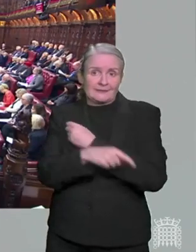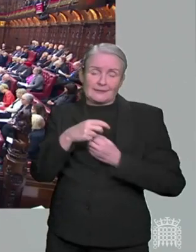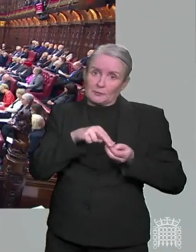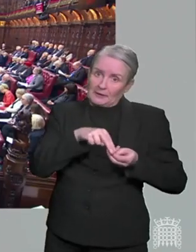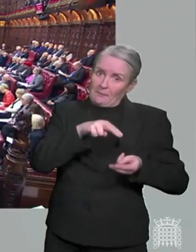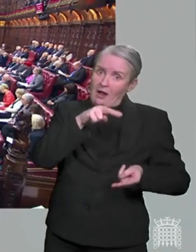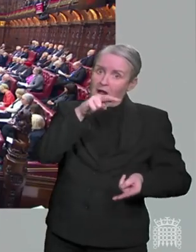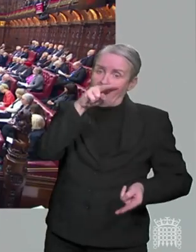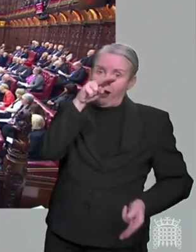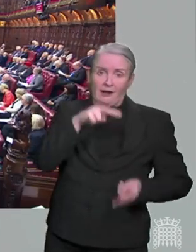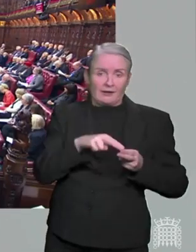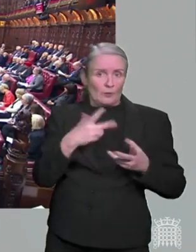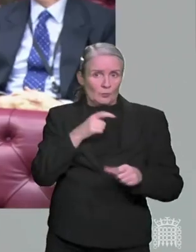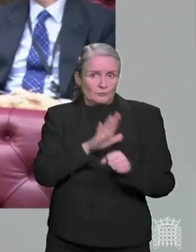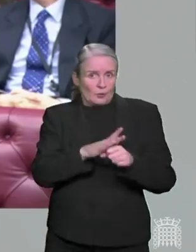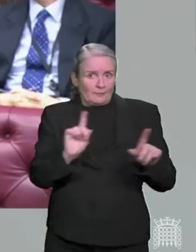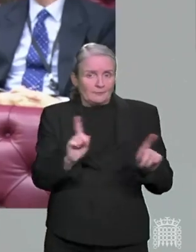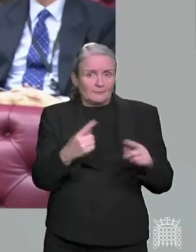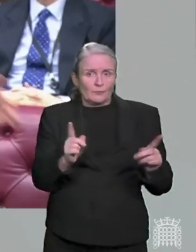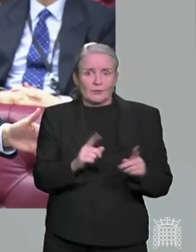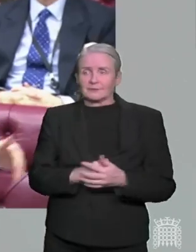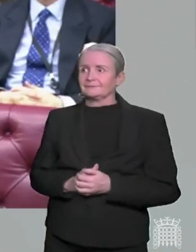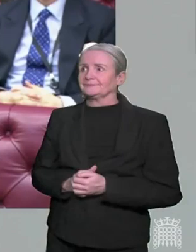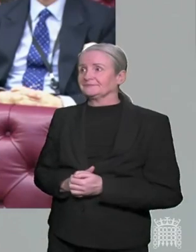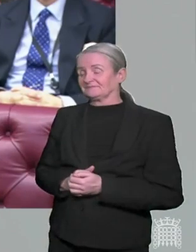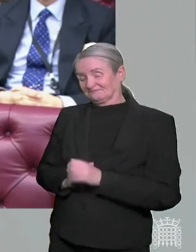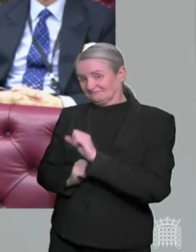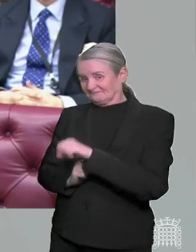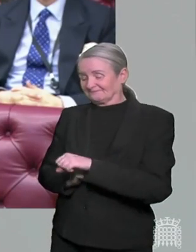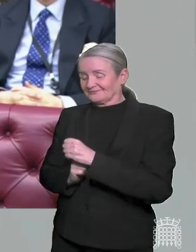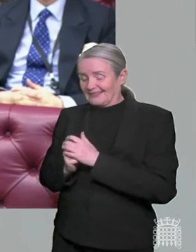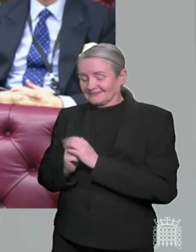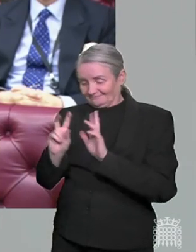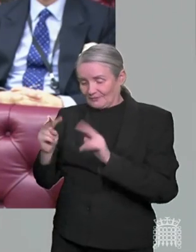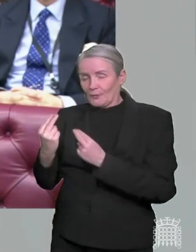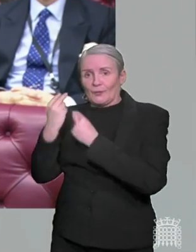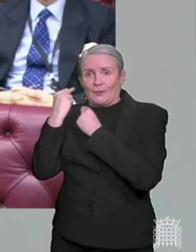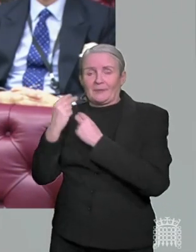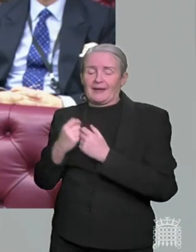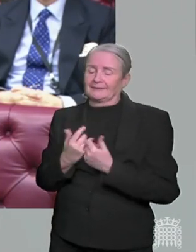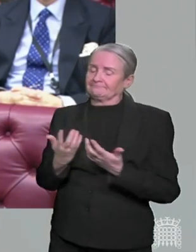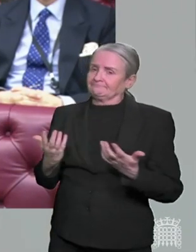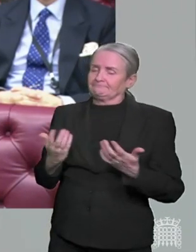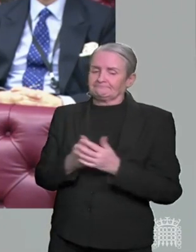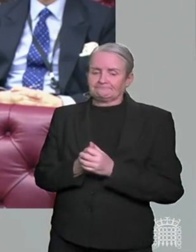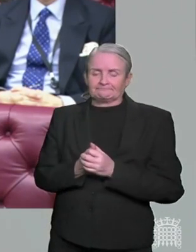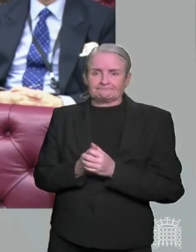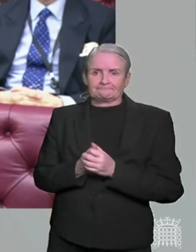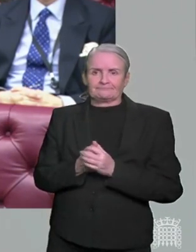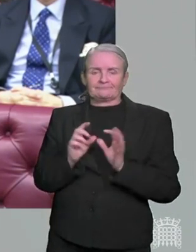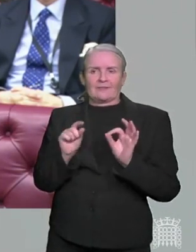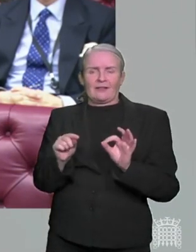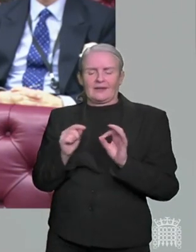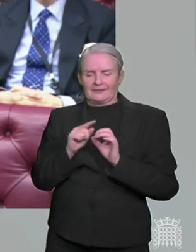As ever, my noble friend makes a very good point. If you look back at the very successful programs there were, like the highly